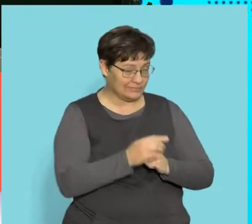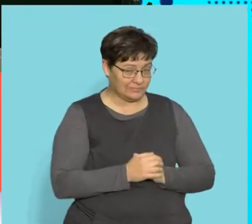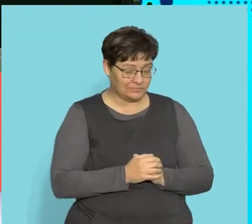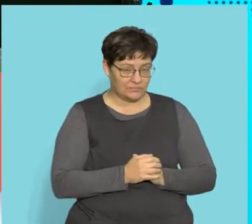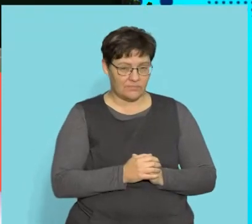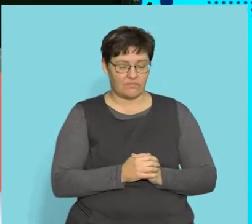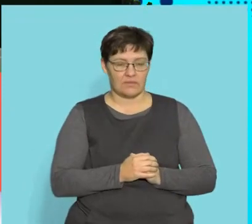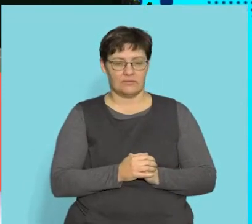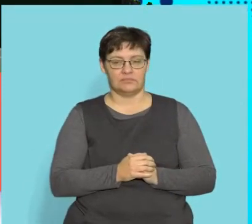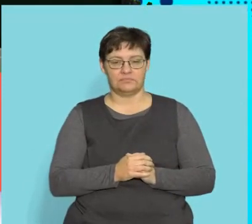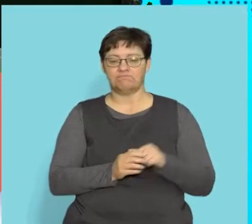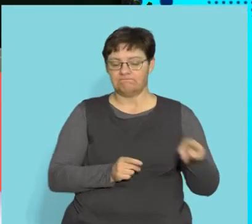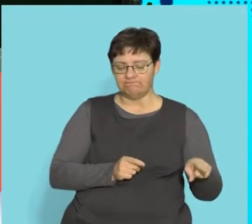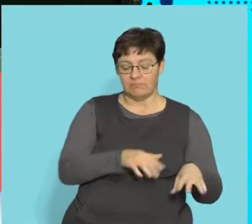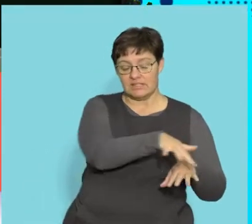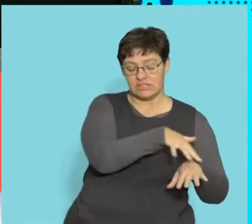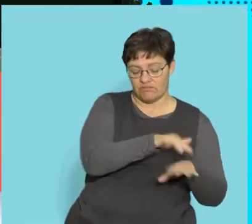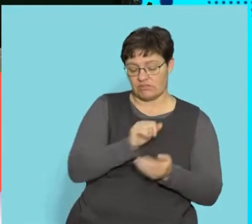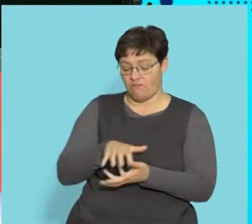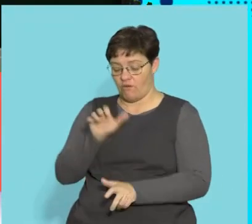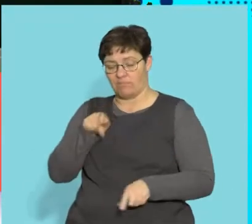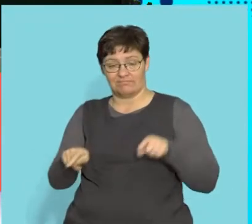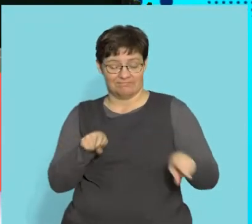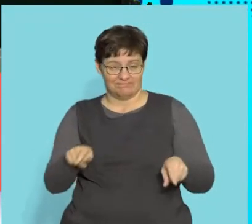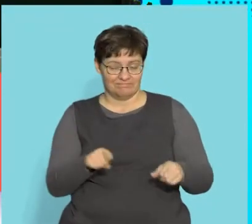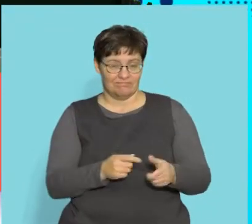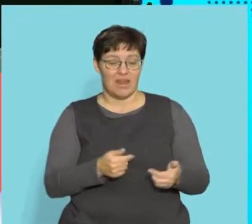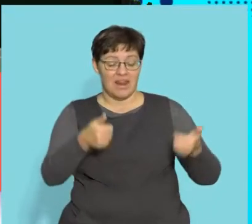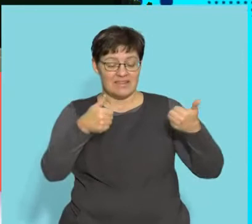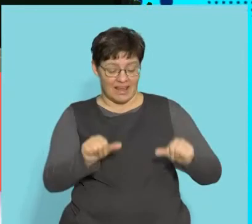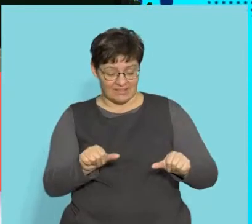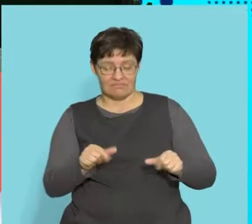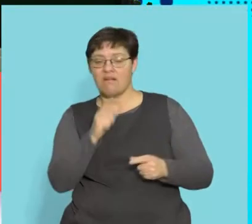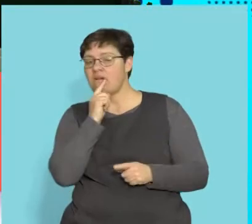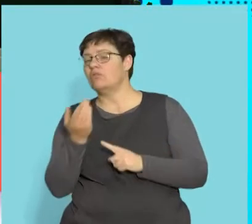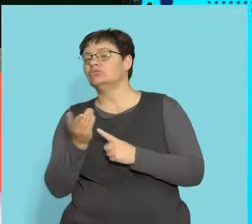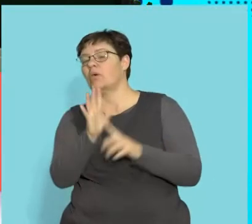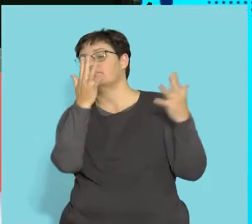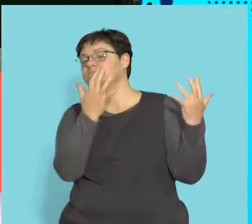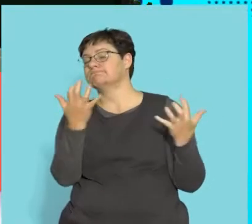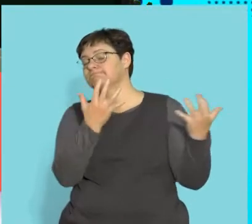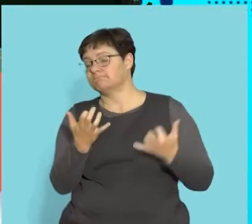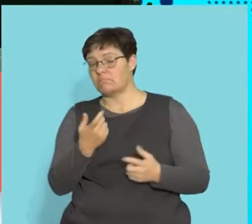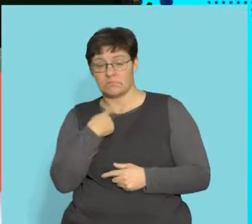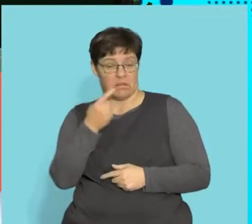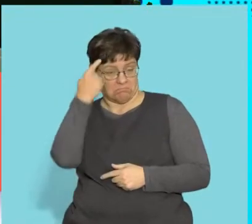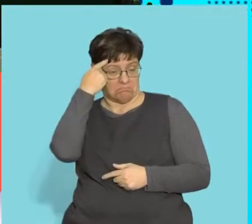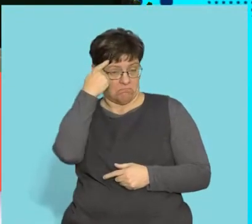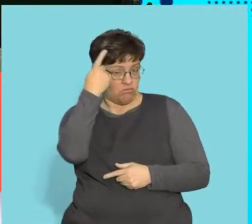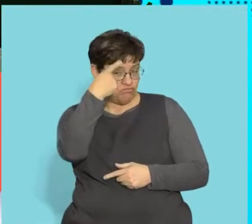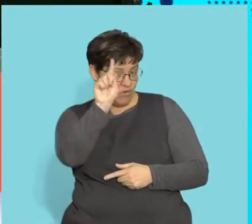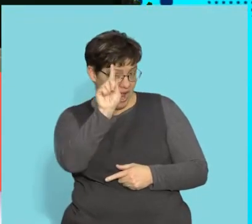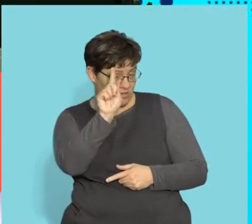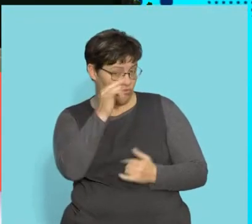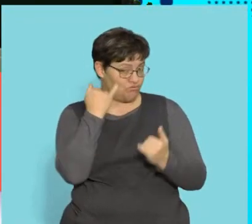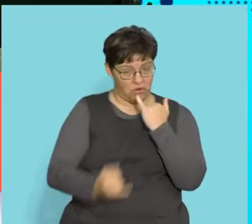will be and what the new surface area will be. In the next slide, I've actually shown you the calculations so we can see if our theory is